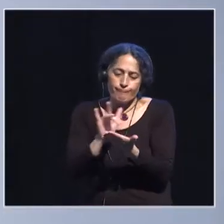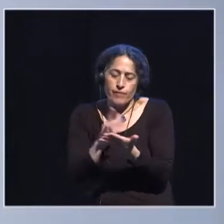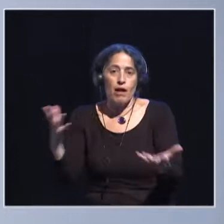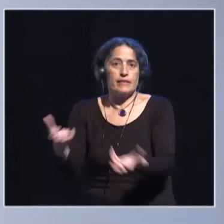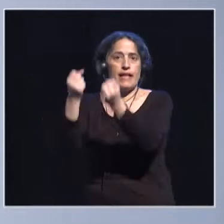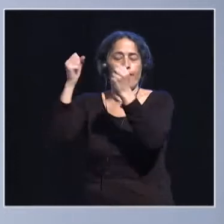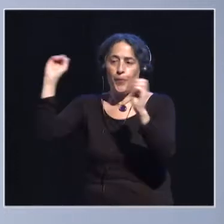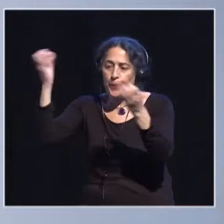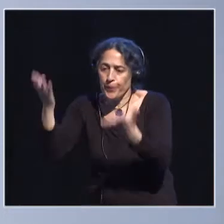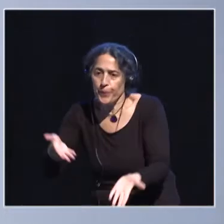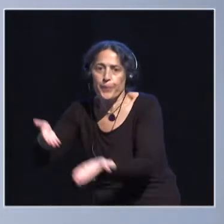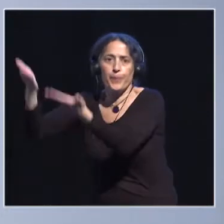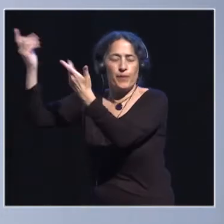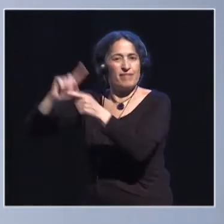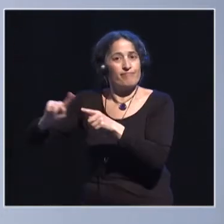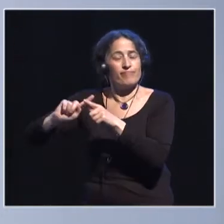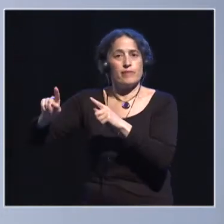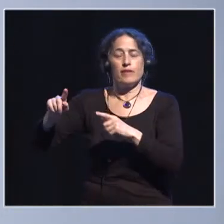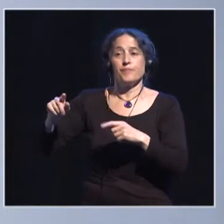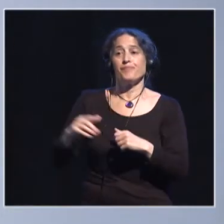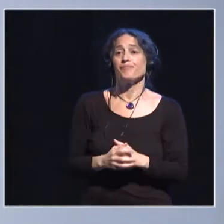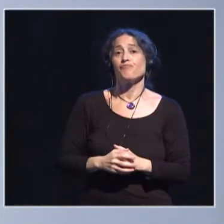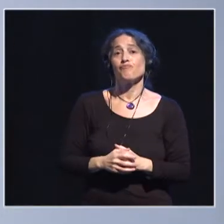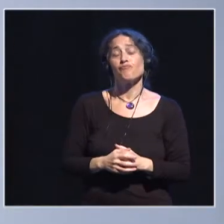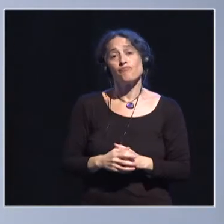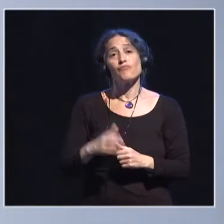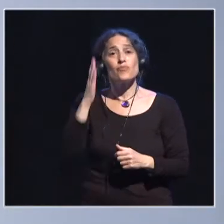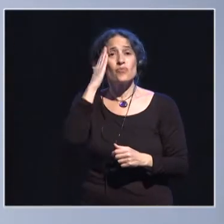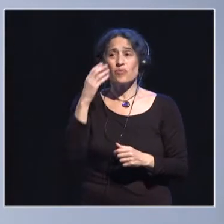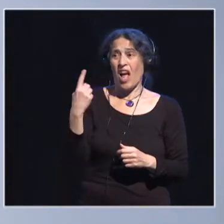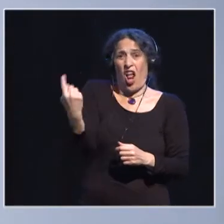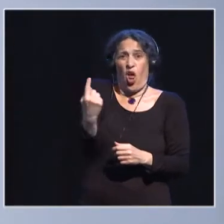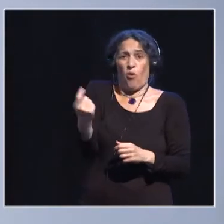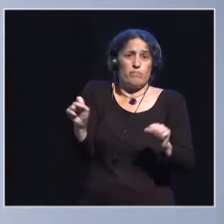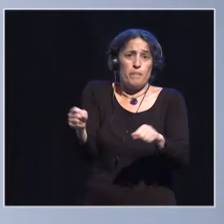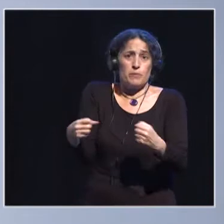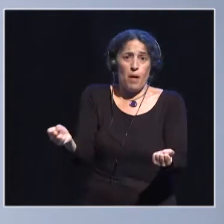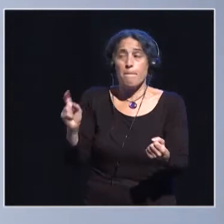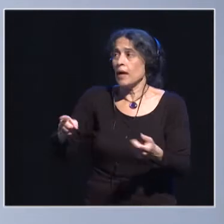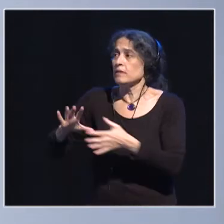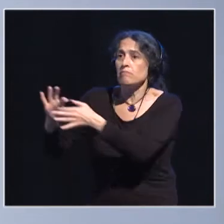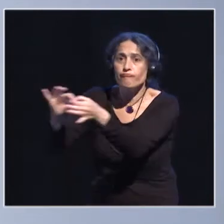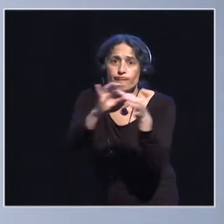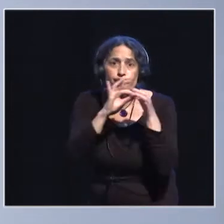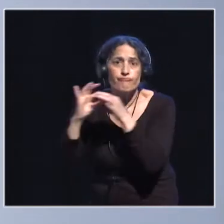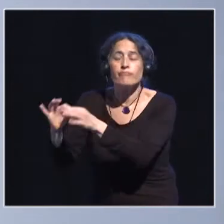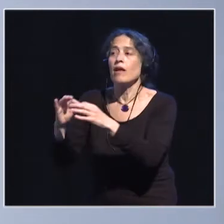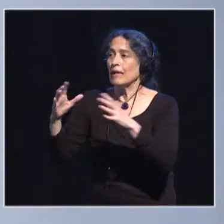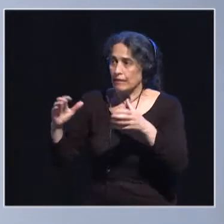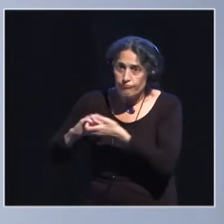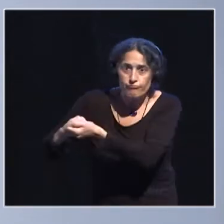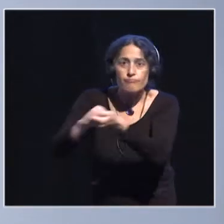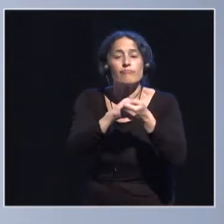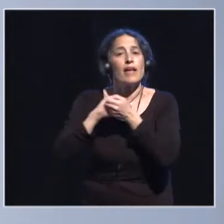can do the job. They will have to team up together. And I'm delighted to hear about digital